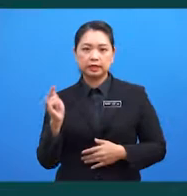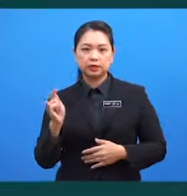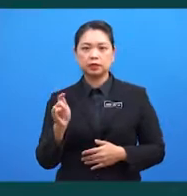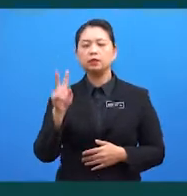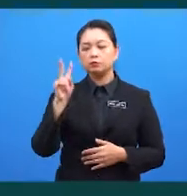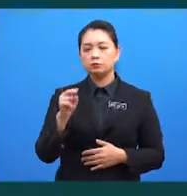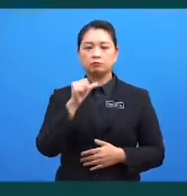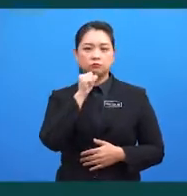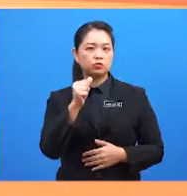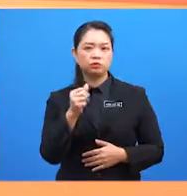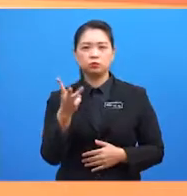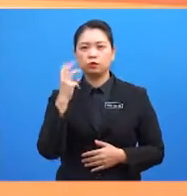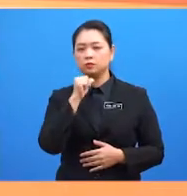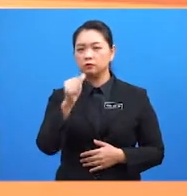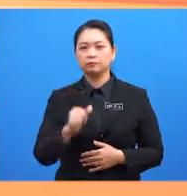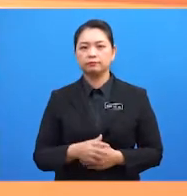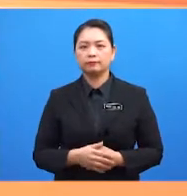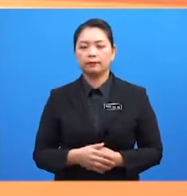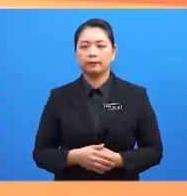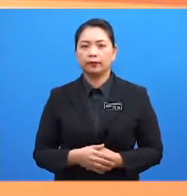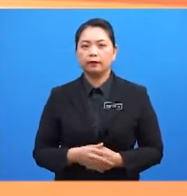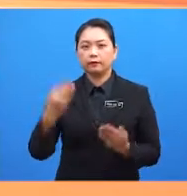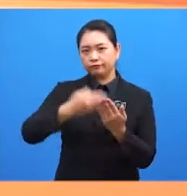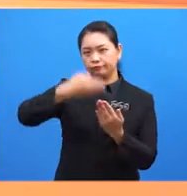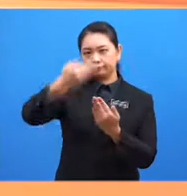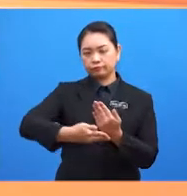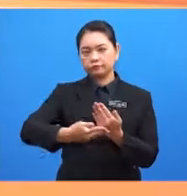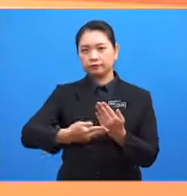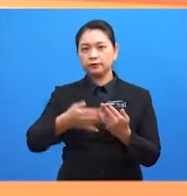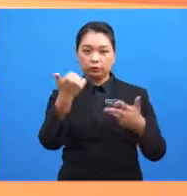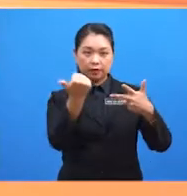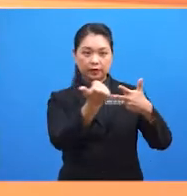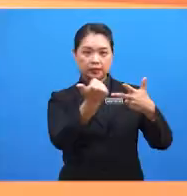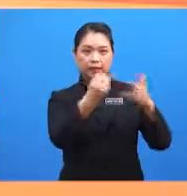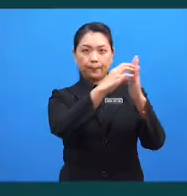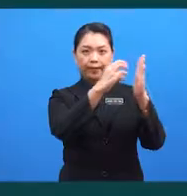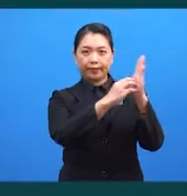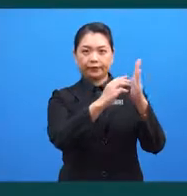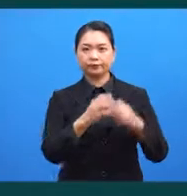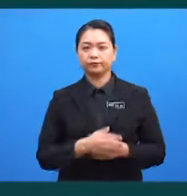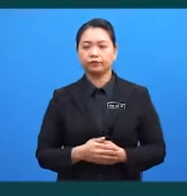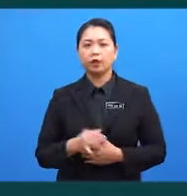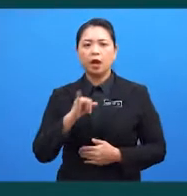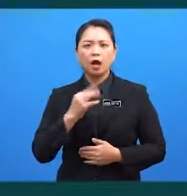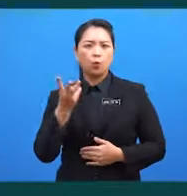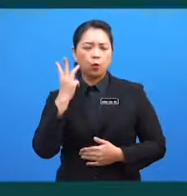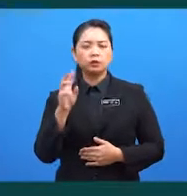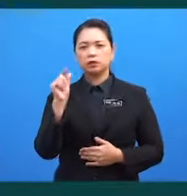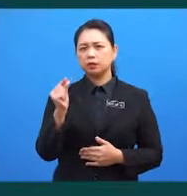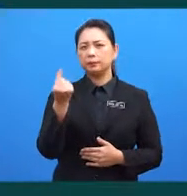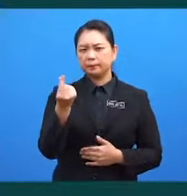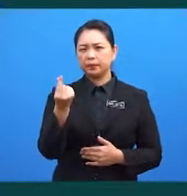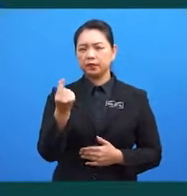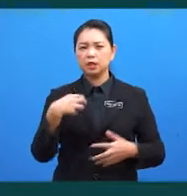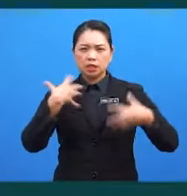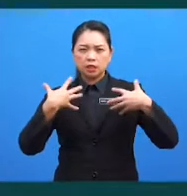No, she wasn't. Next, the third paragraph. I was a bit